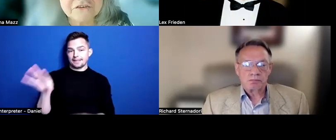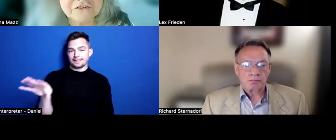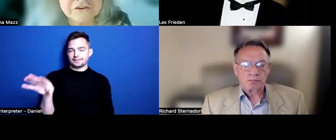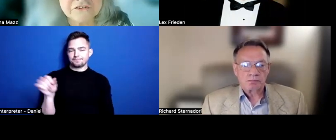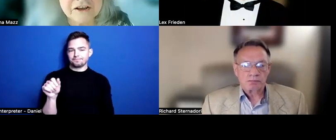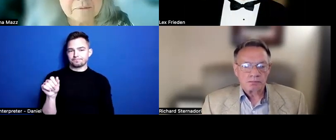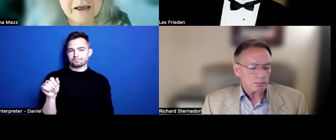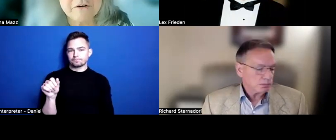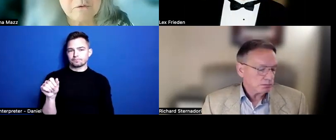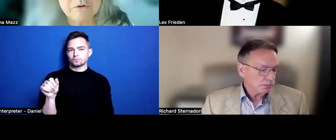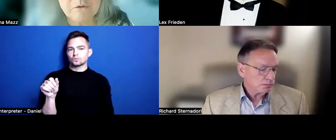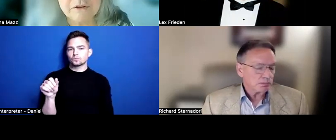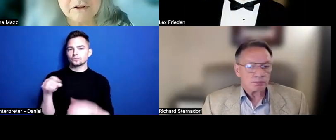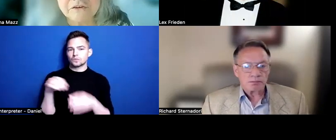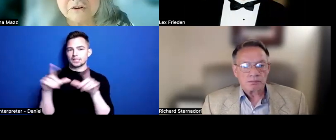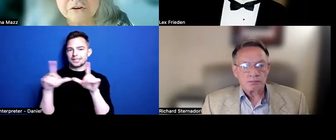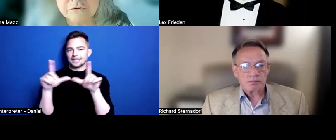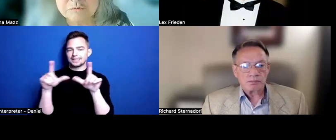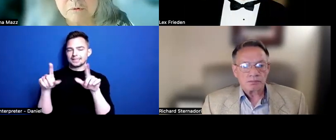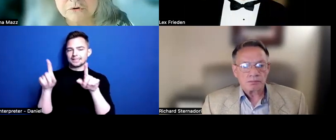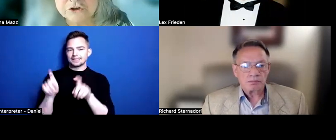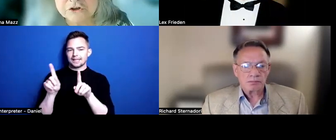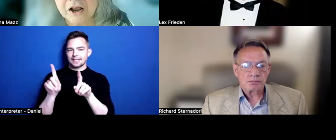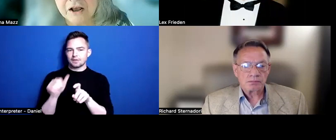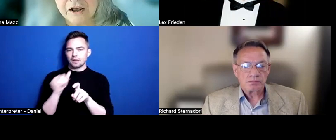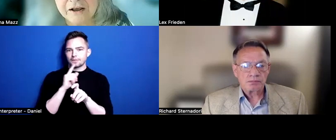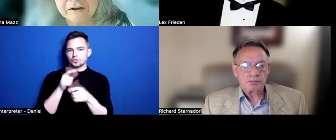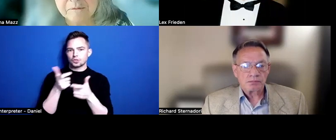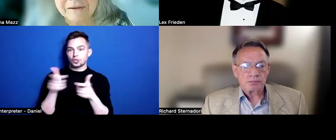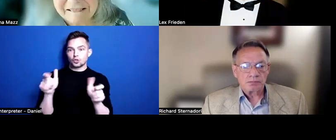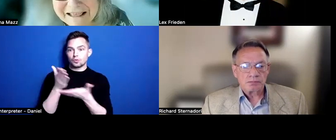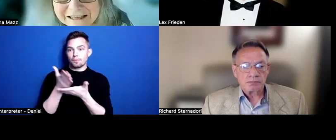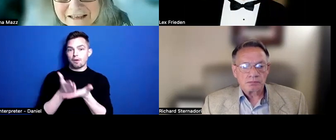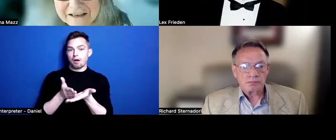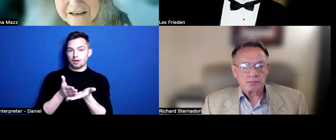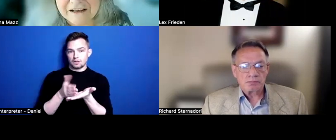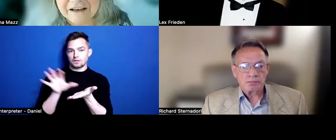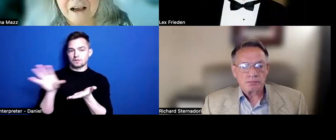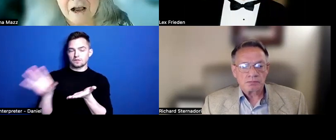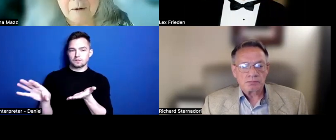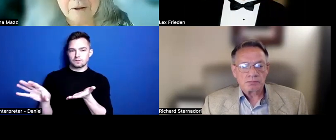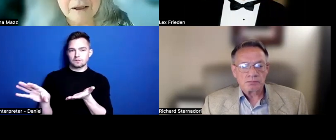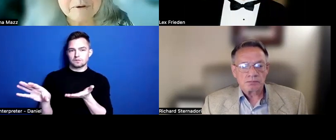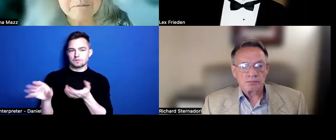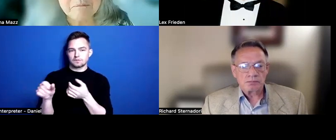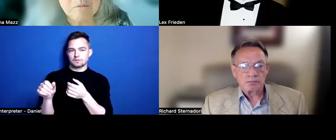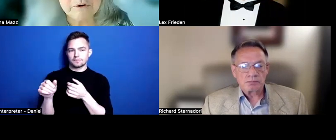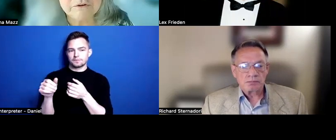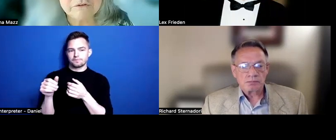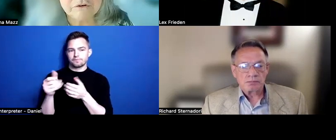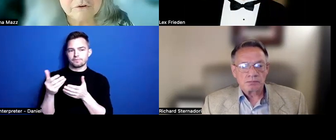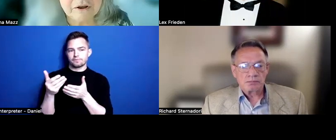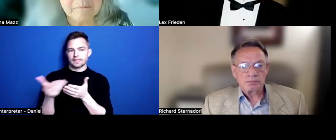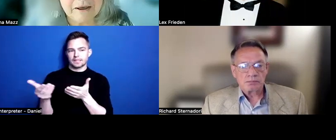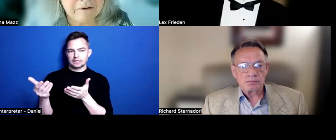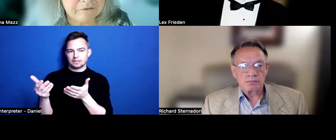in the licensing exam. I don't know that it's a huge portion, a big thing. I'd be